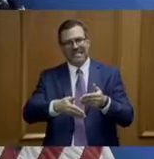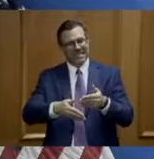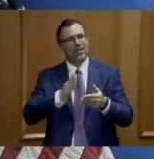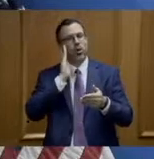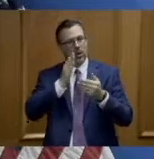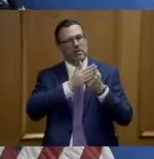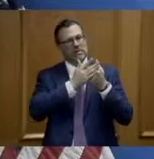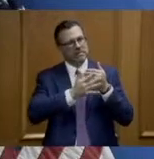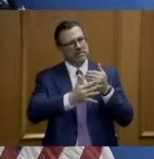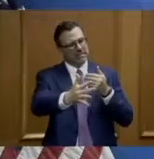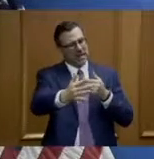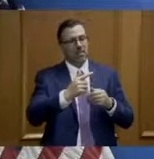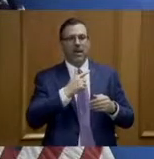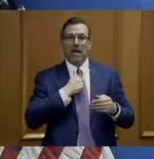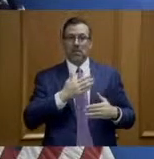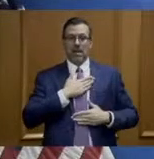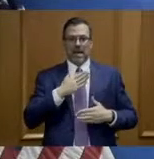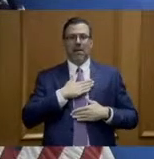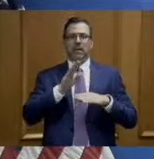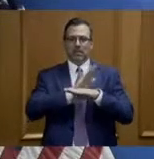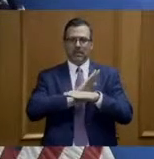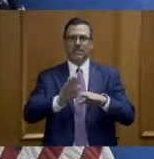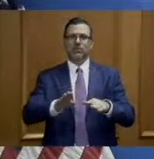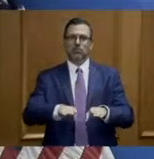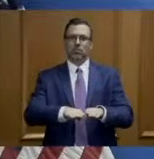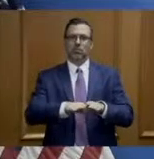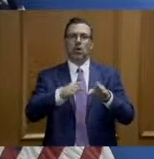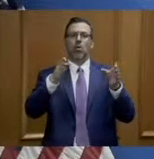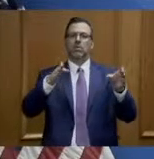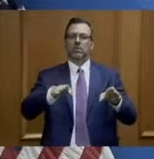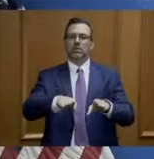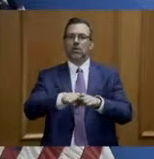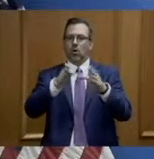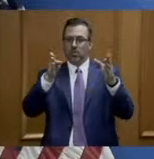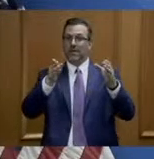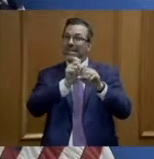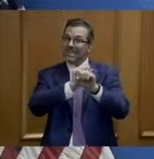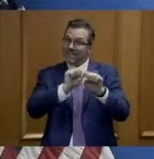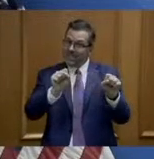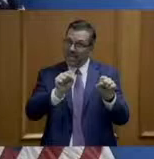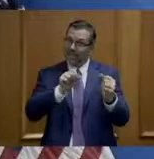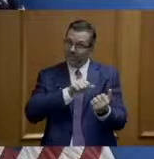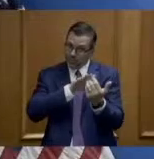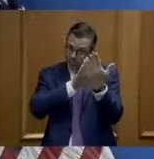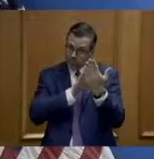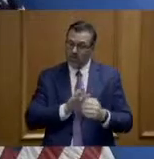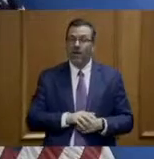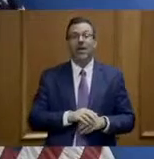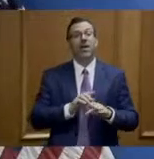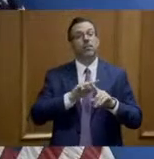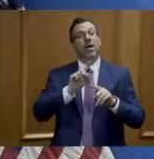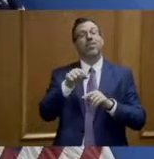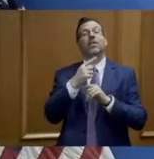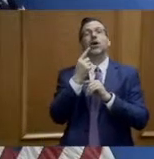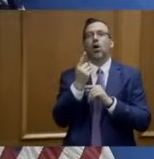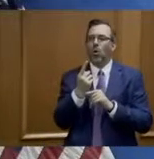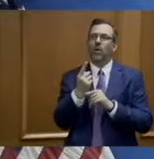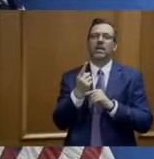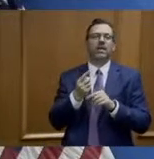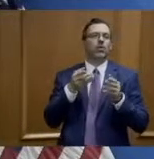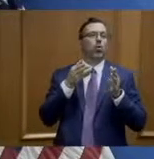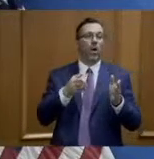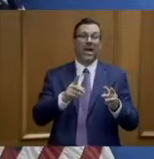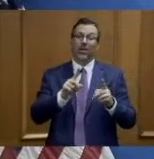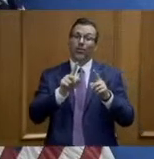are beginning to open up businesses, and we're doing so in a safe way. But the only way that we will continue to be able to do